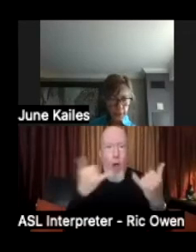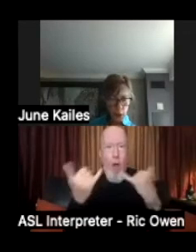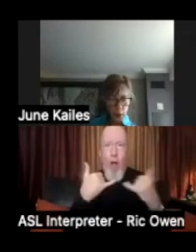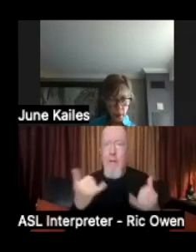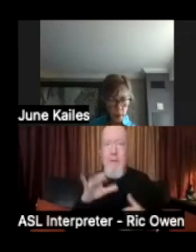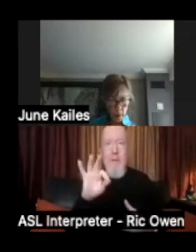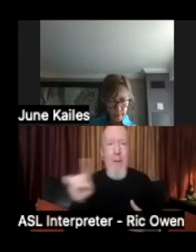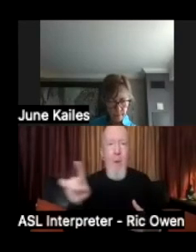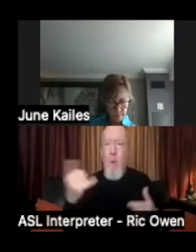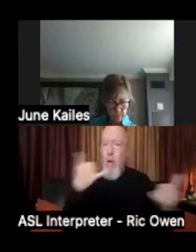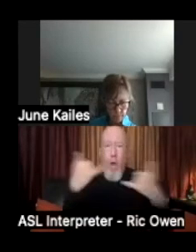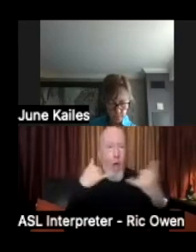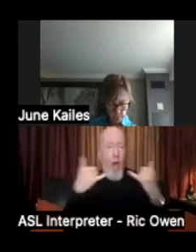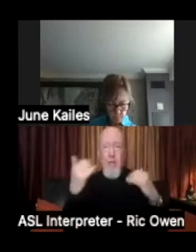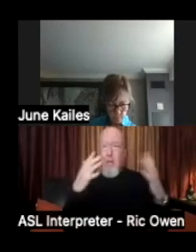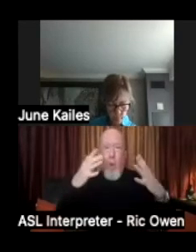And so